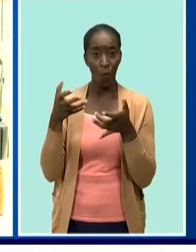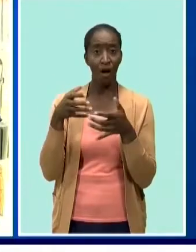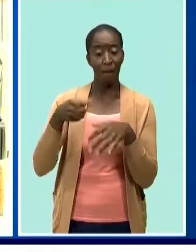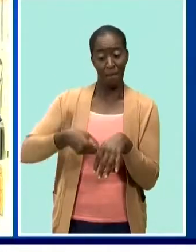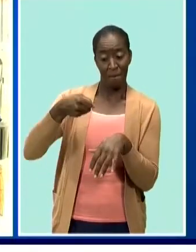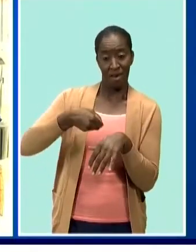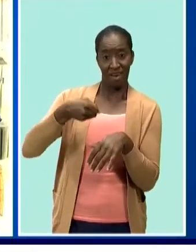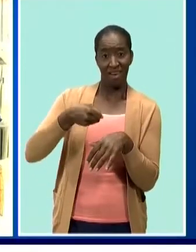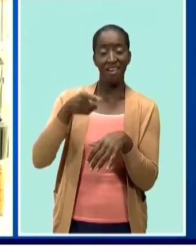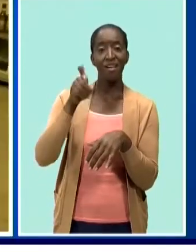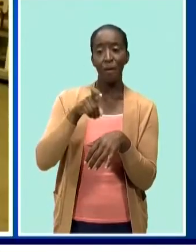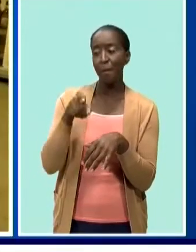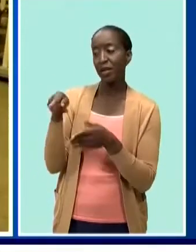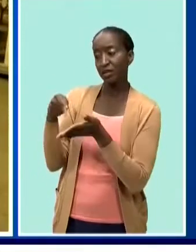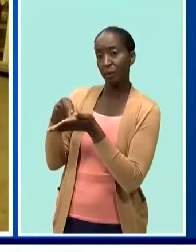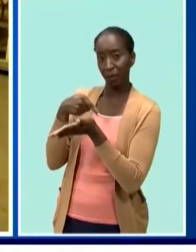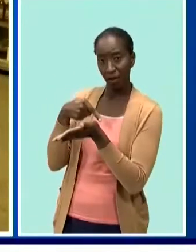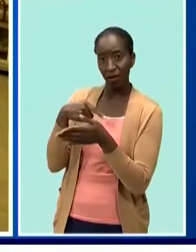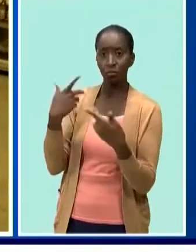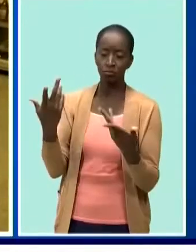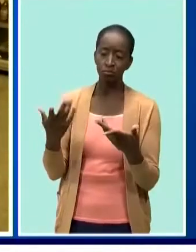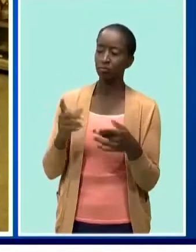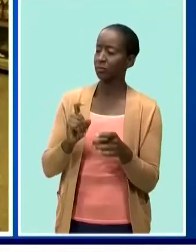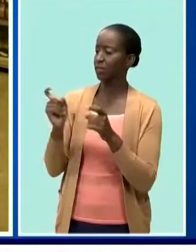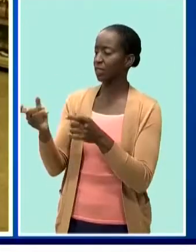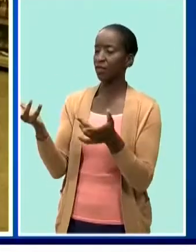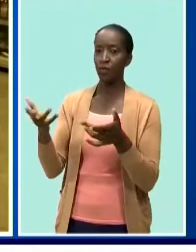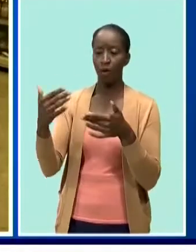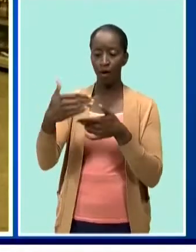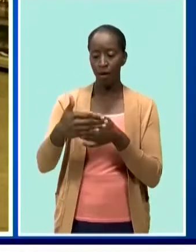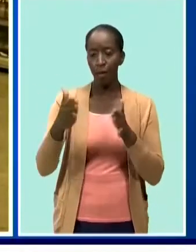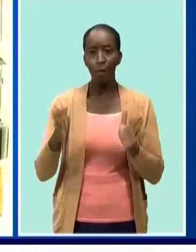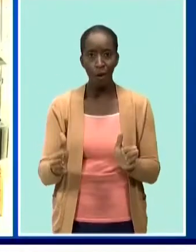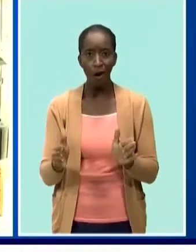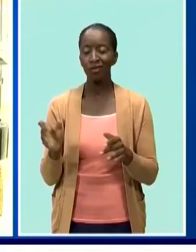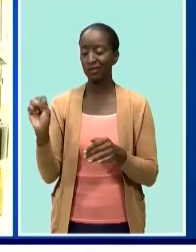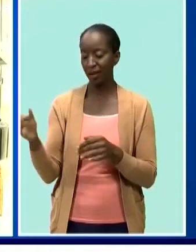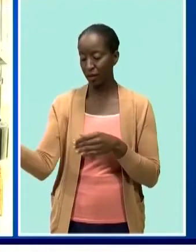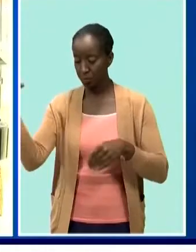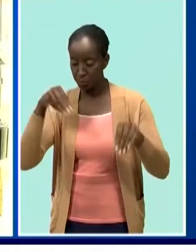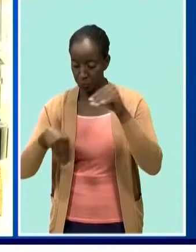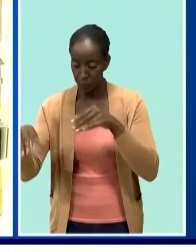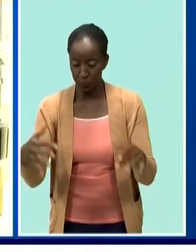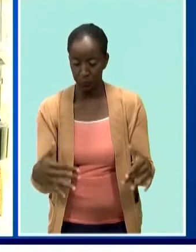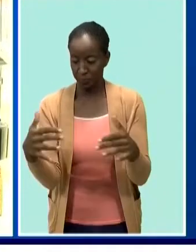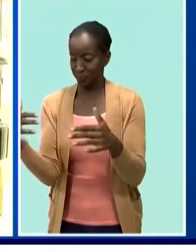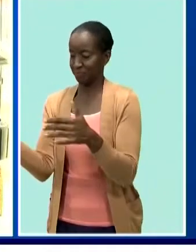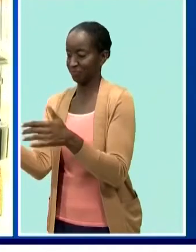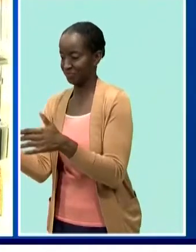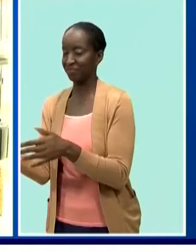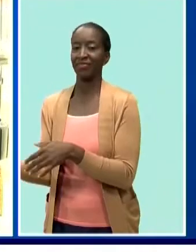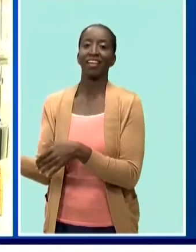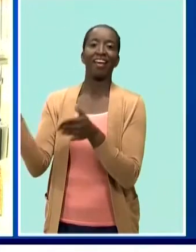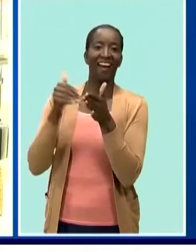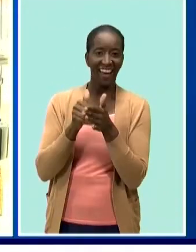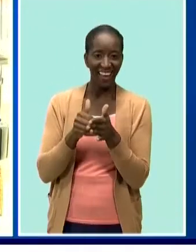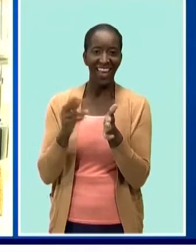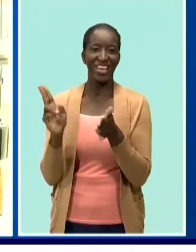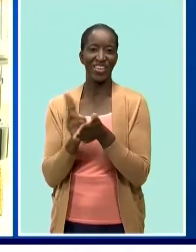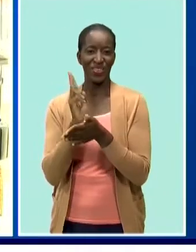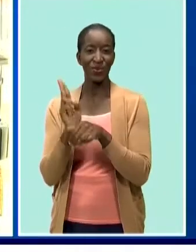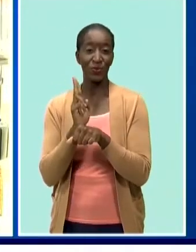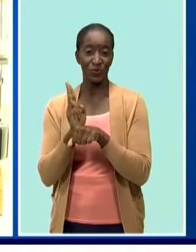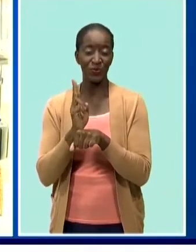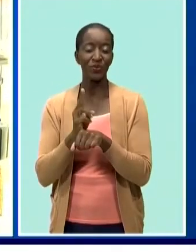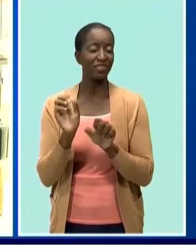recyclable alternatives like cardboard boxes, etc. And so going on, we have various products that are extremely